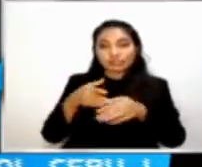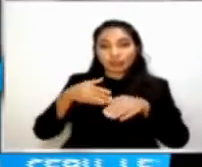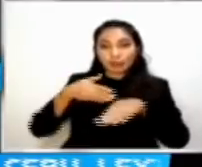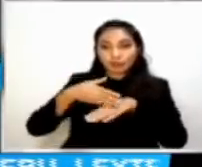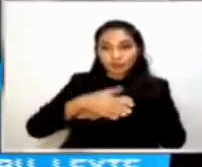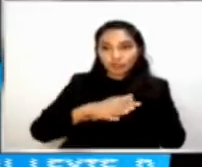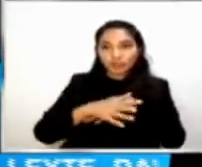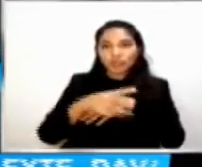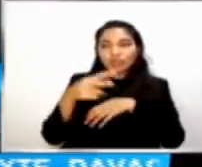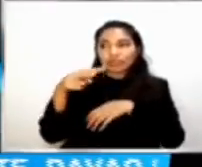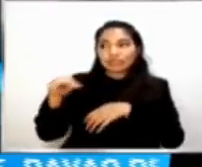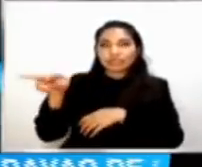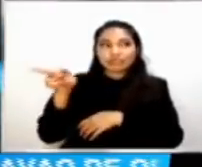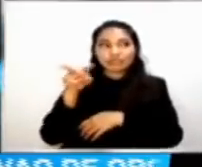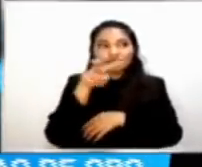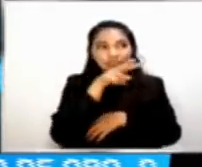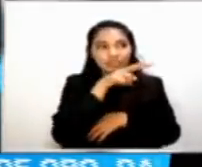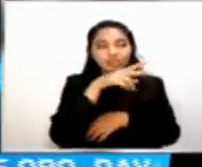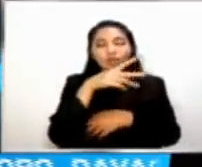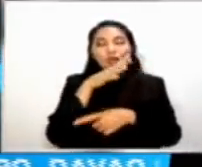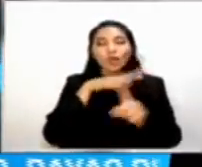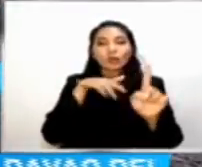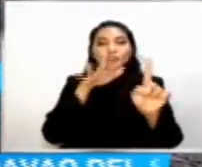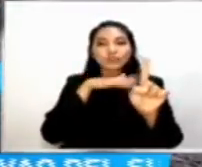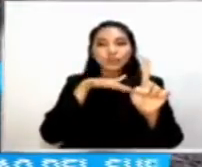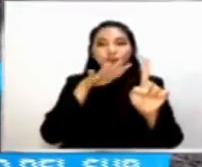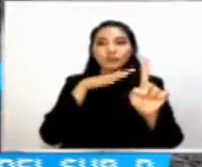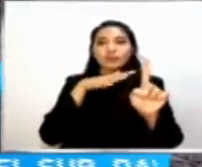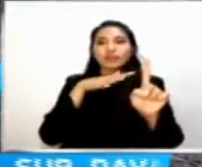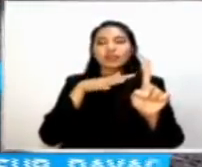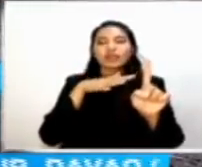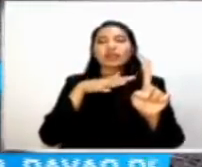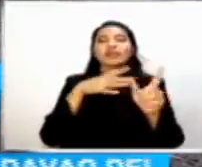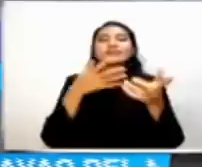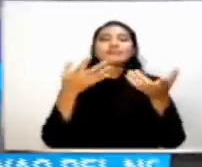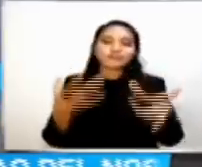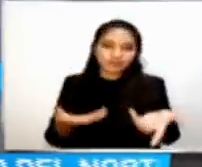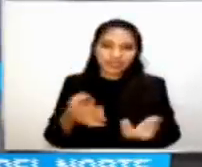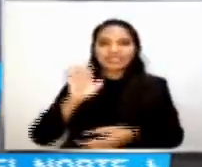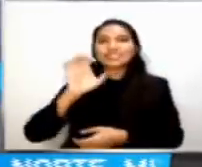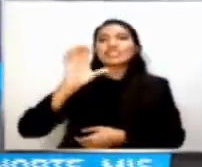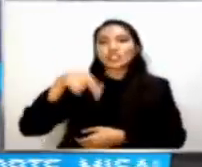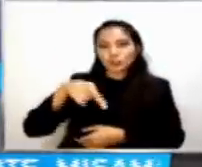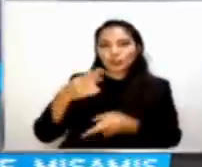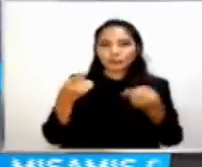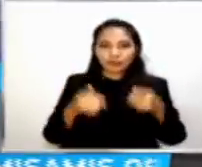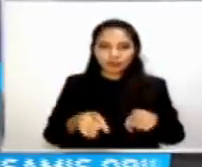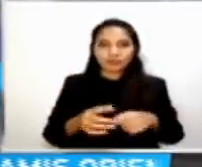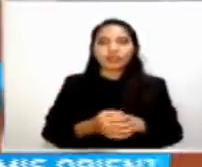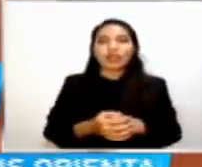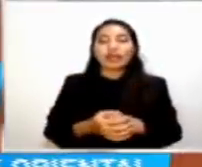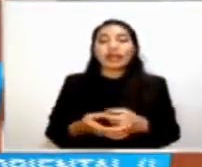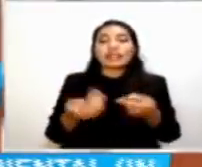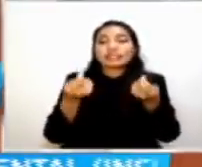360-degree turn around and then you say, ECQ. Sinusubukan pa naming kunin ang panig ng IATF.